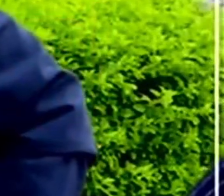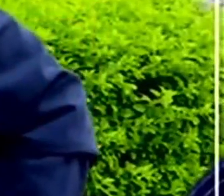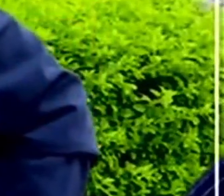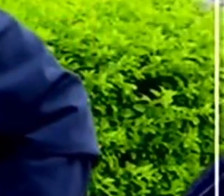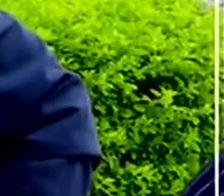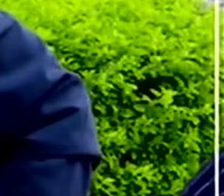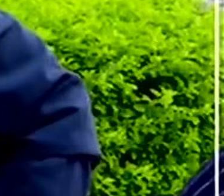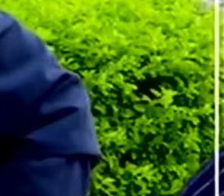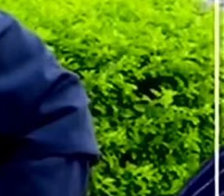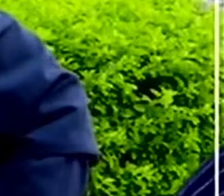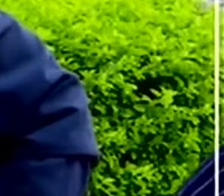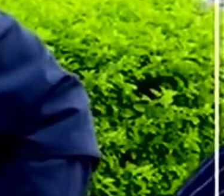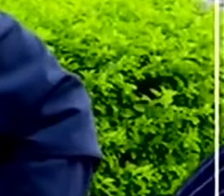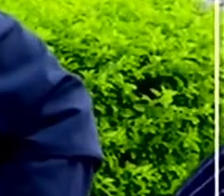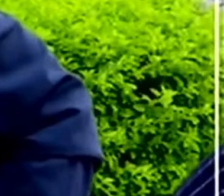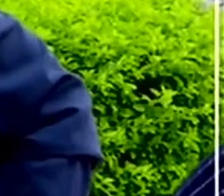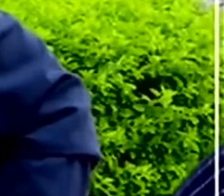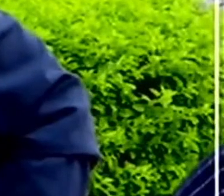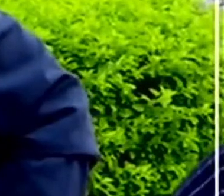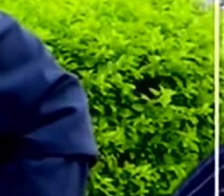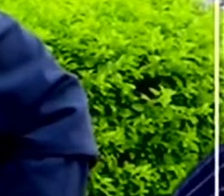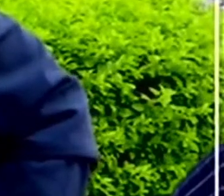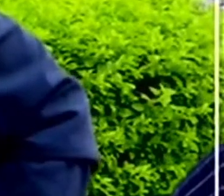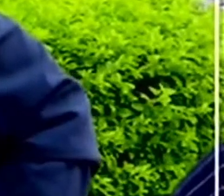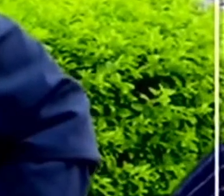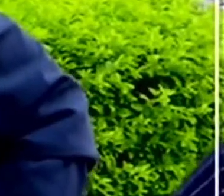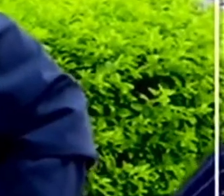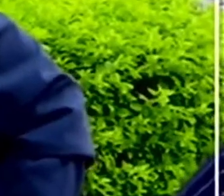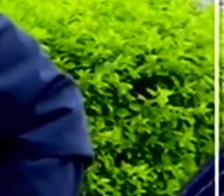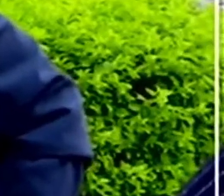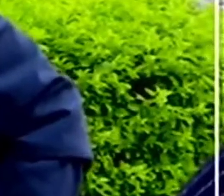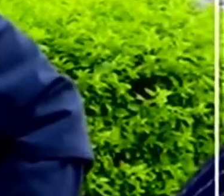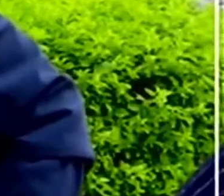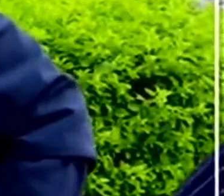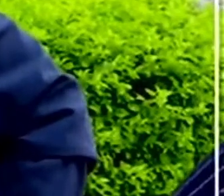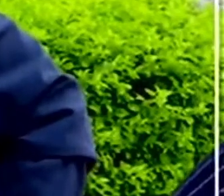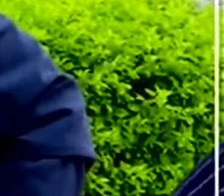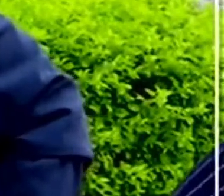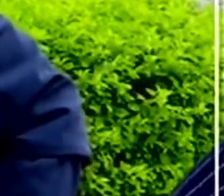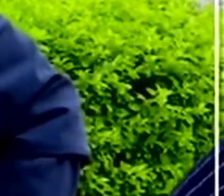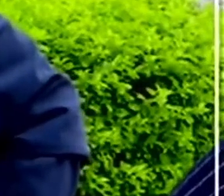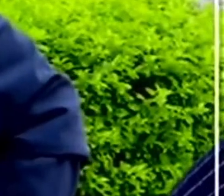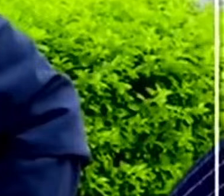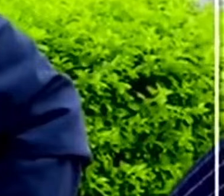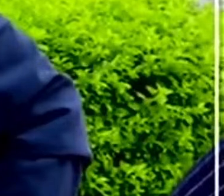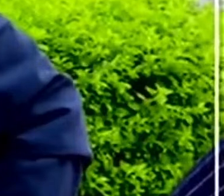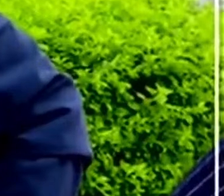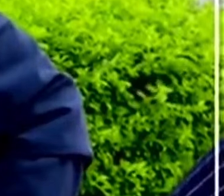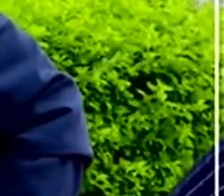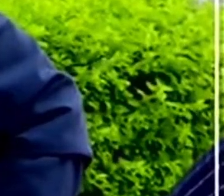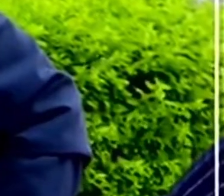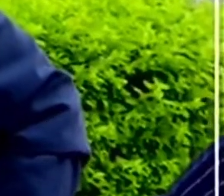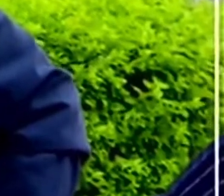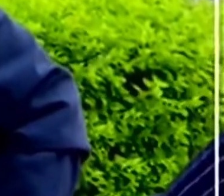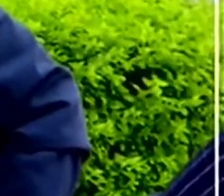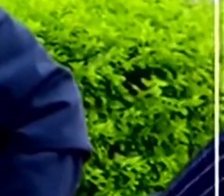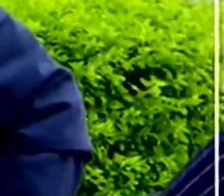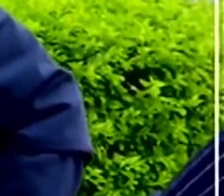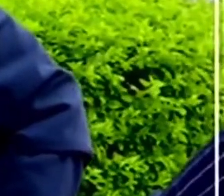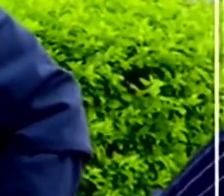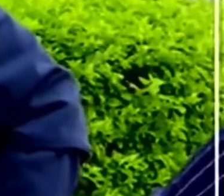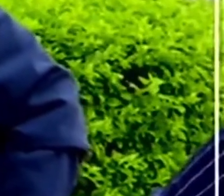and I was retained as a lecturer in civil engineering. And then I went for master